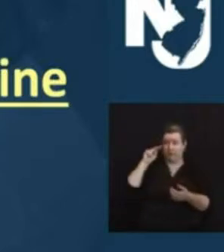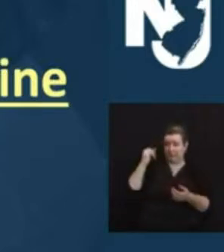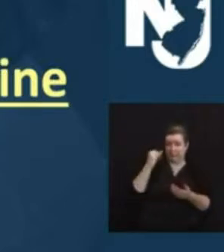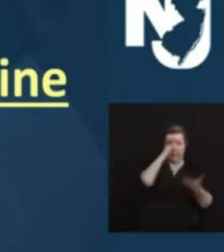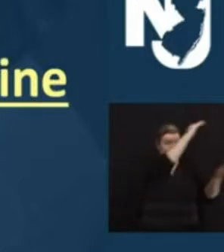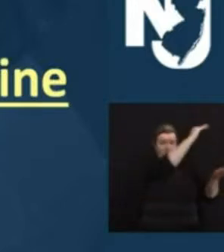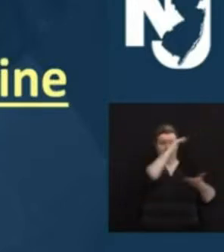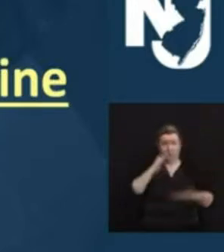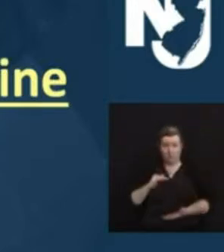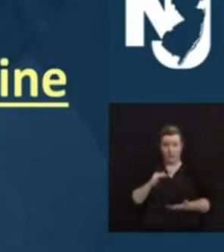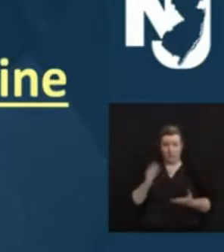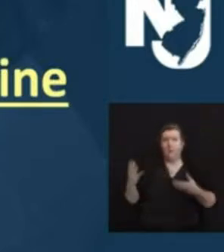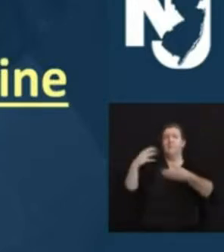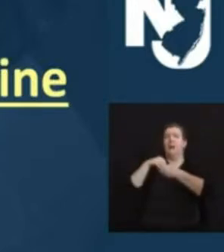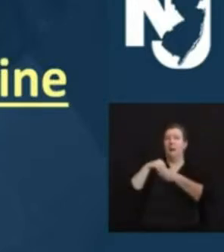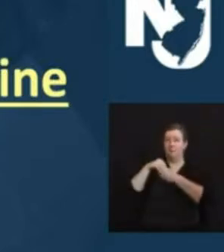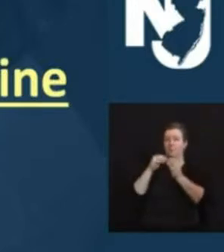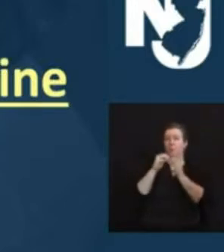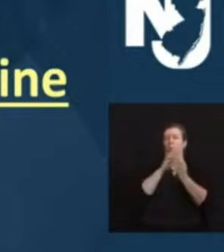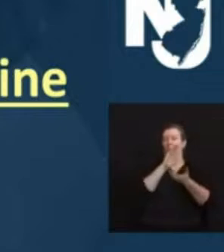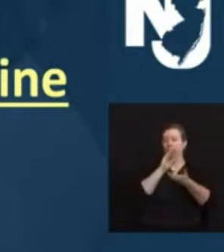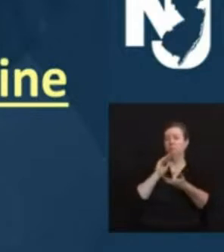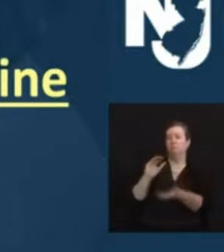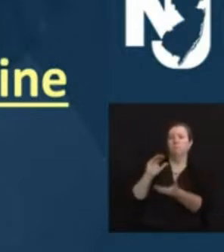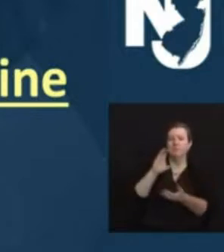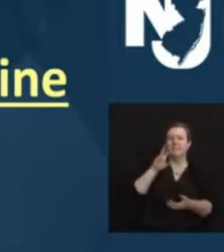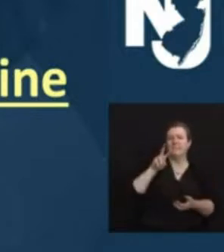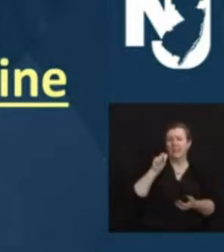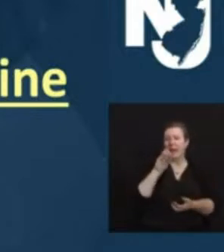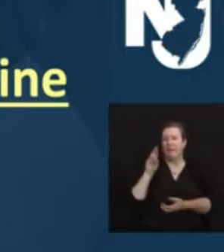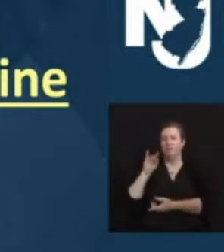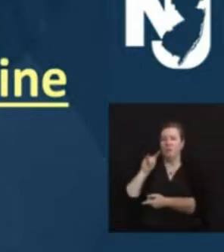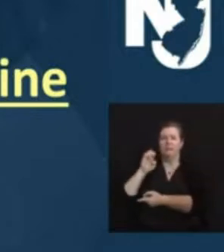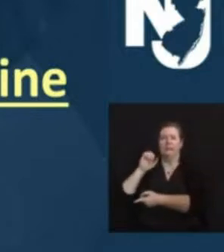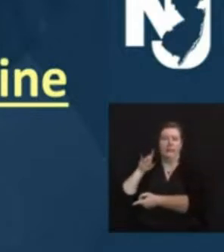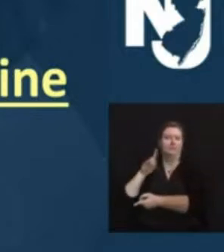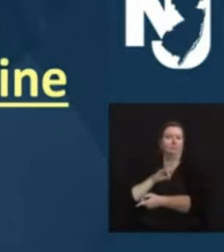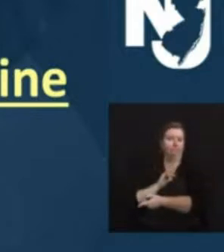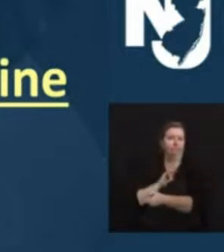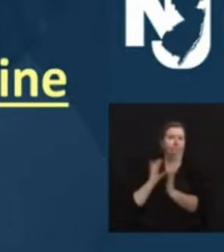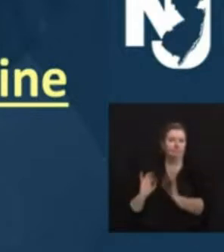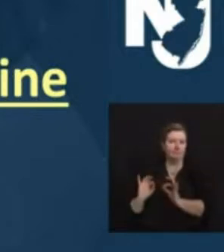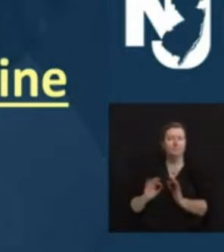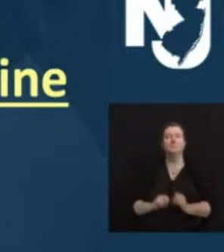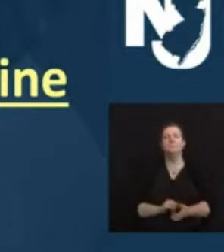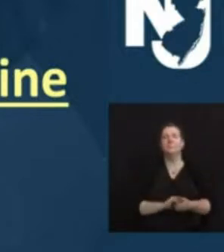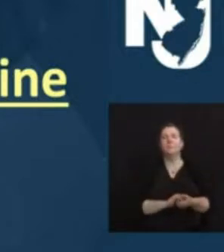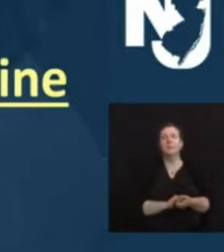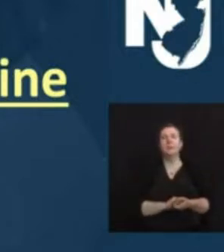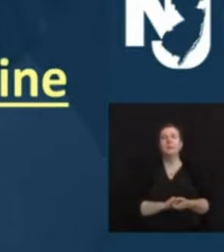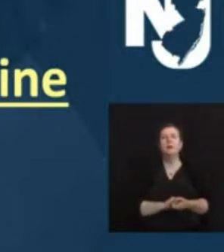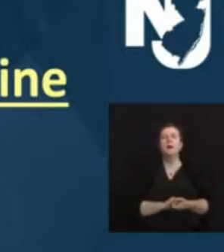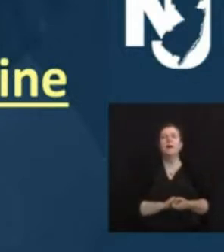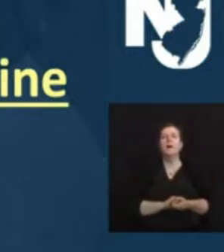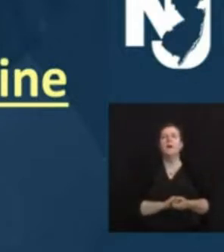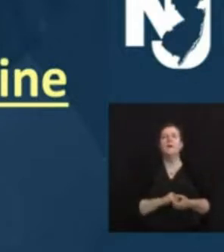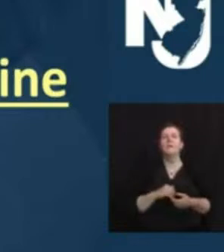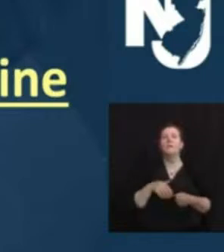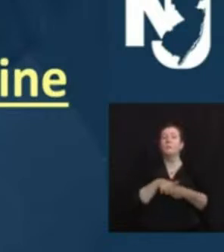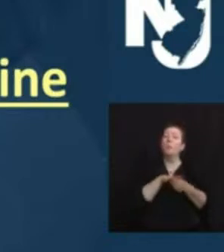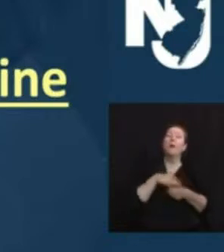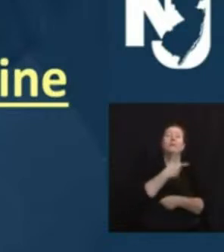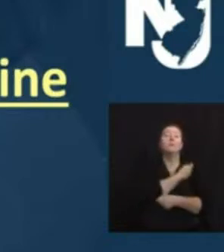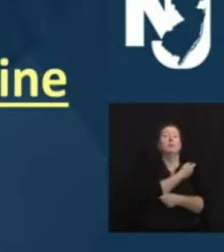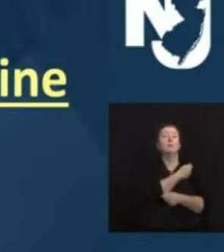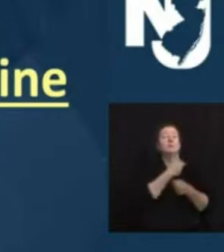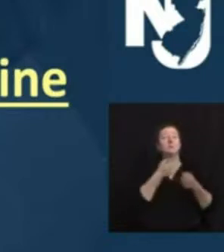walking into a blizzard, literally and figuratively. We are also actively supporting local vaccination efforts being undertaken by our cities.